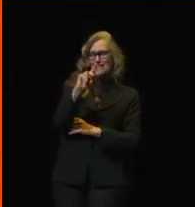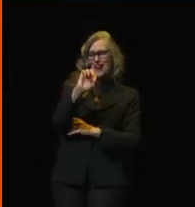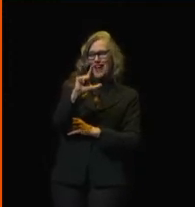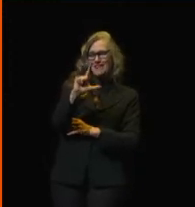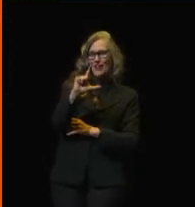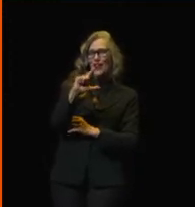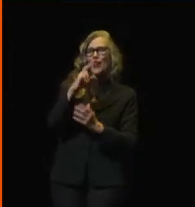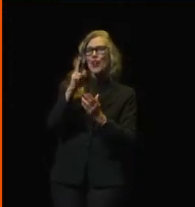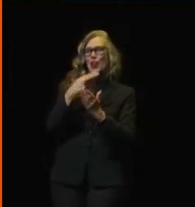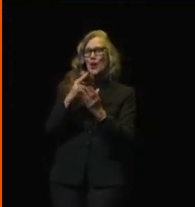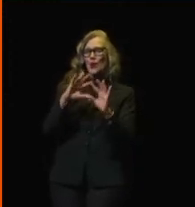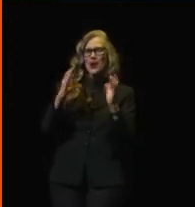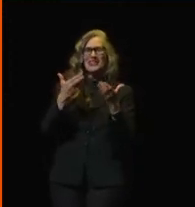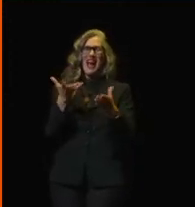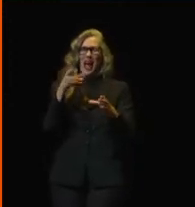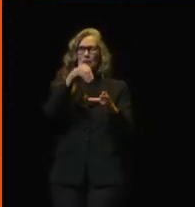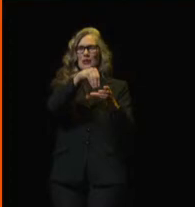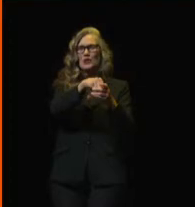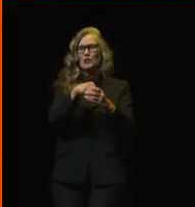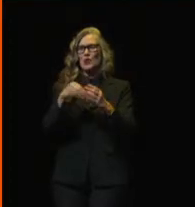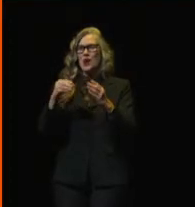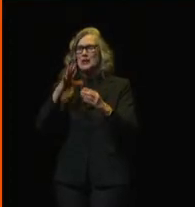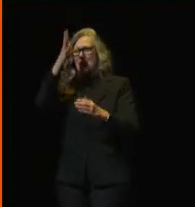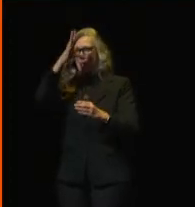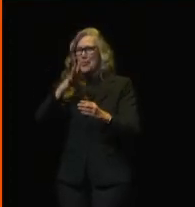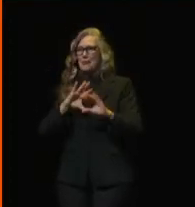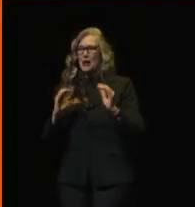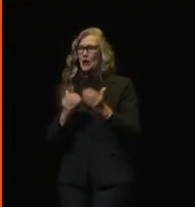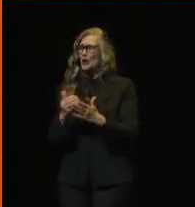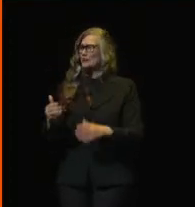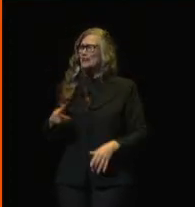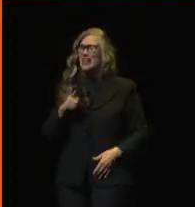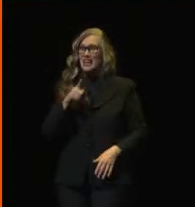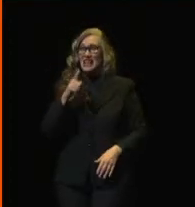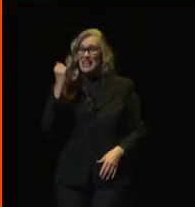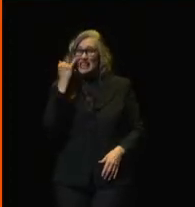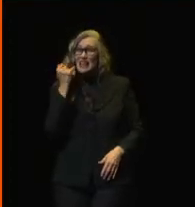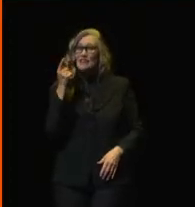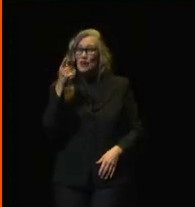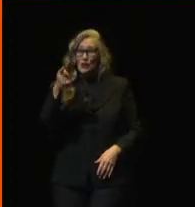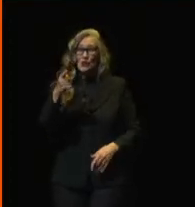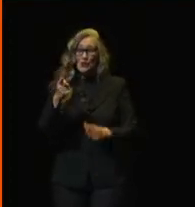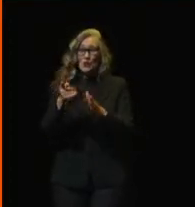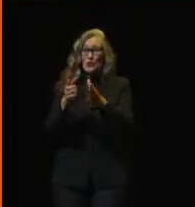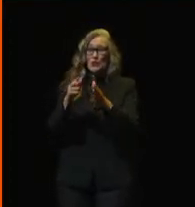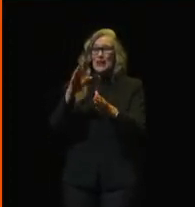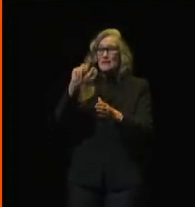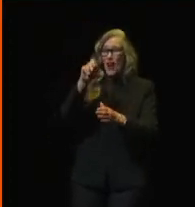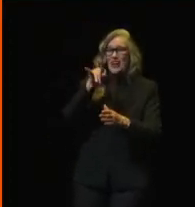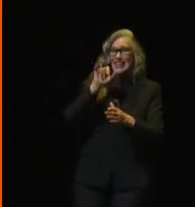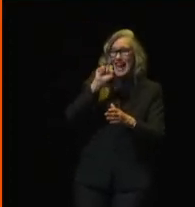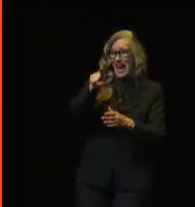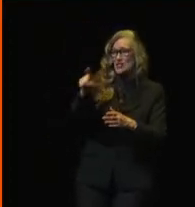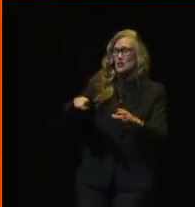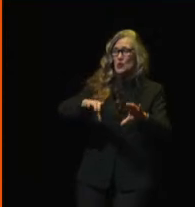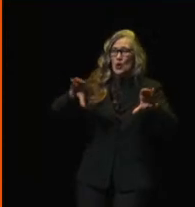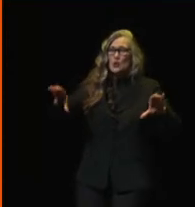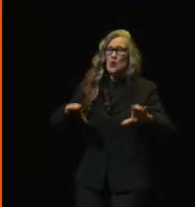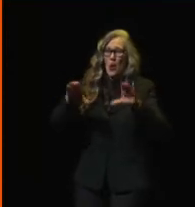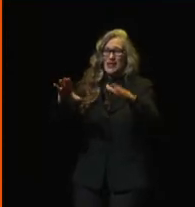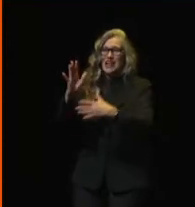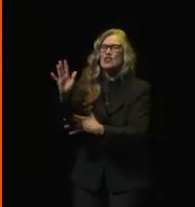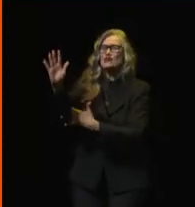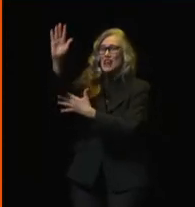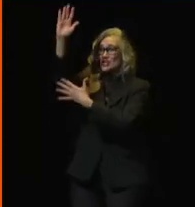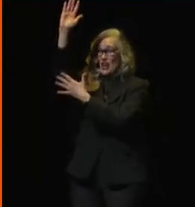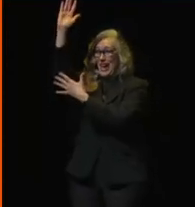So, will you raise your hand if Ady ever made an organizing ask of you? All right, and keep it up if